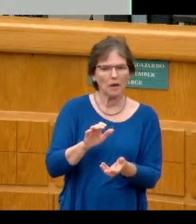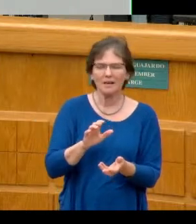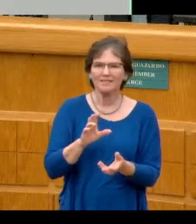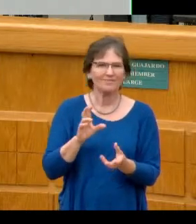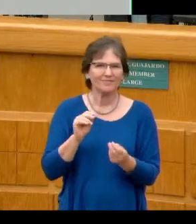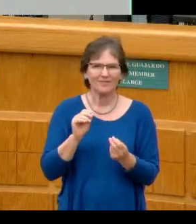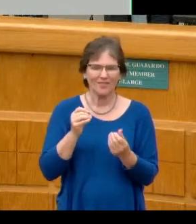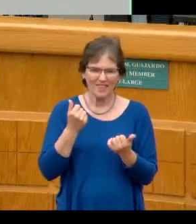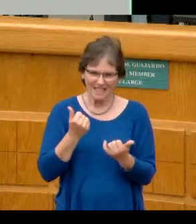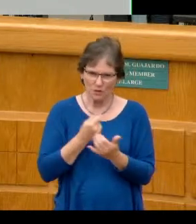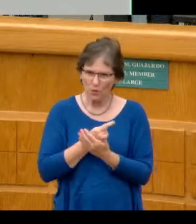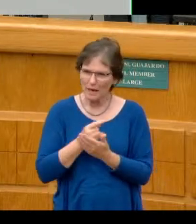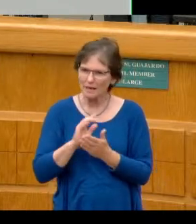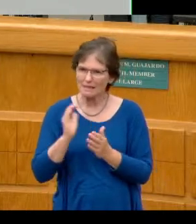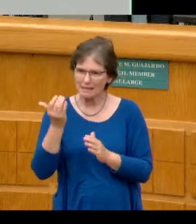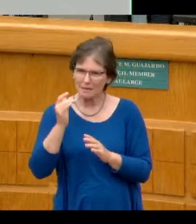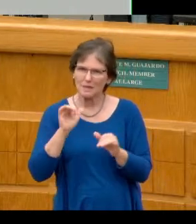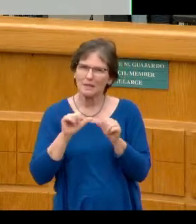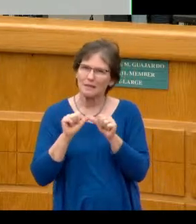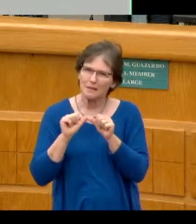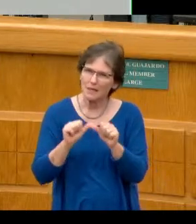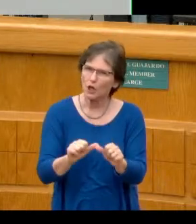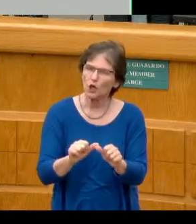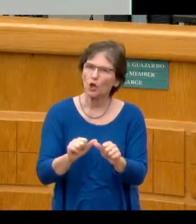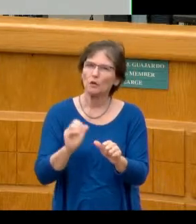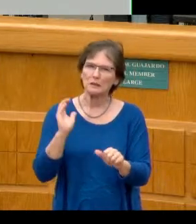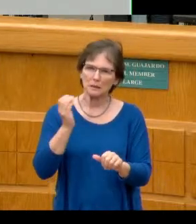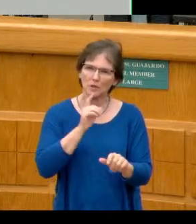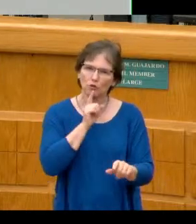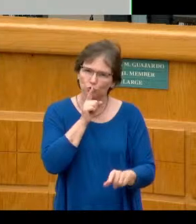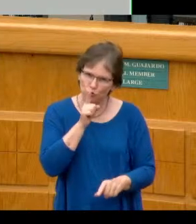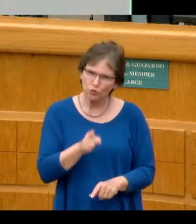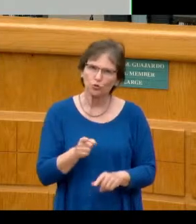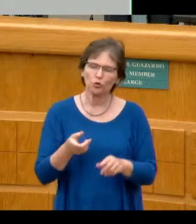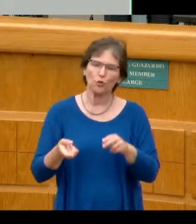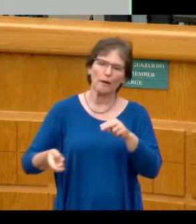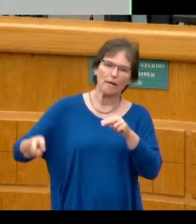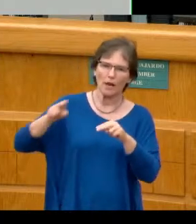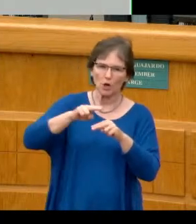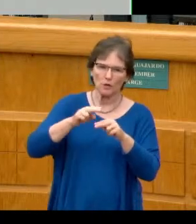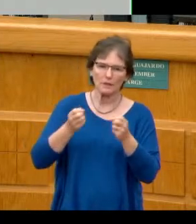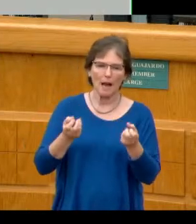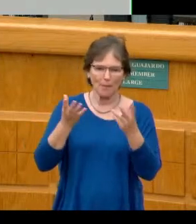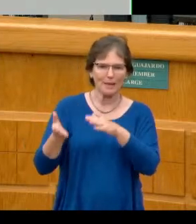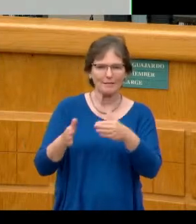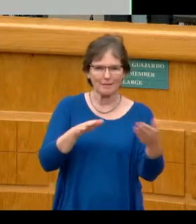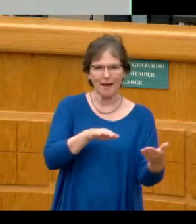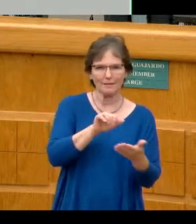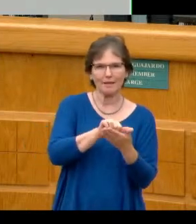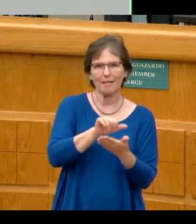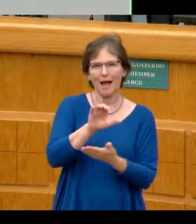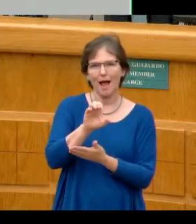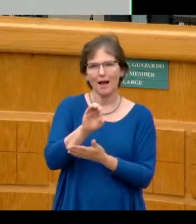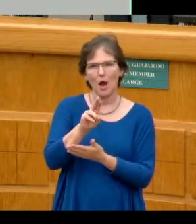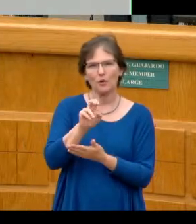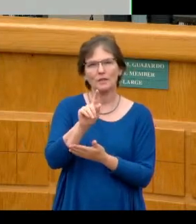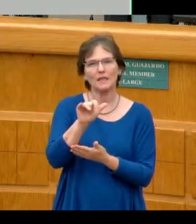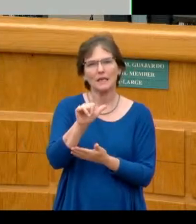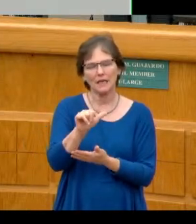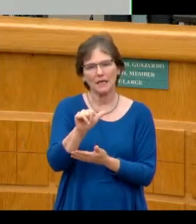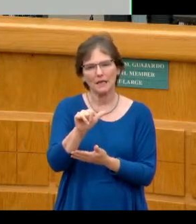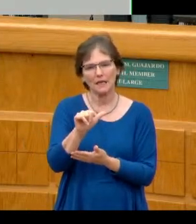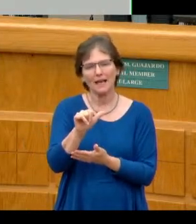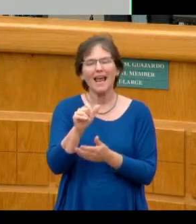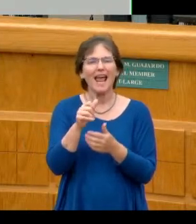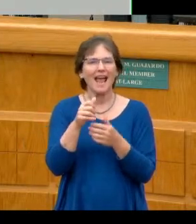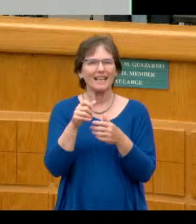on our way, especially with the cases increasing again. One thing I want to bring everybody's attention to is in Jim Wells, the fatalities have been